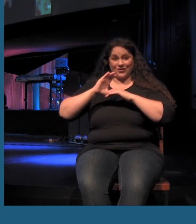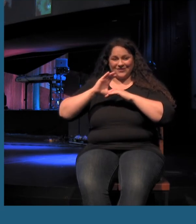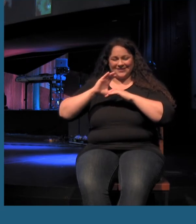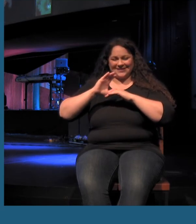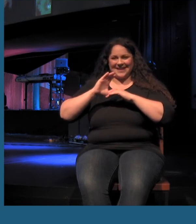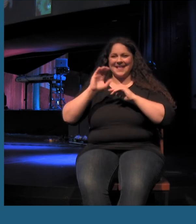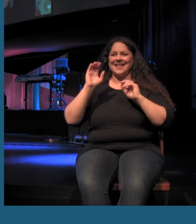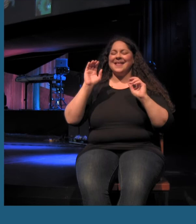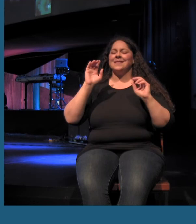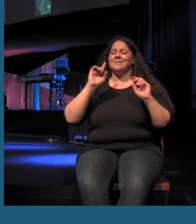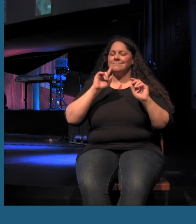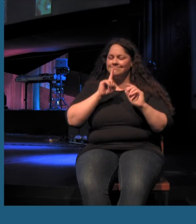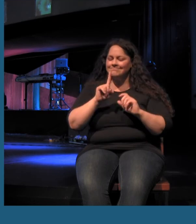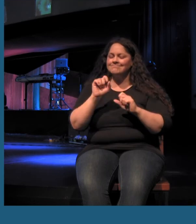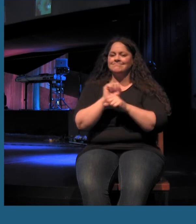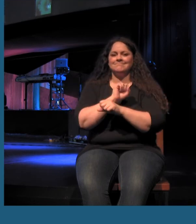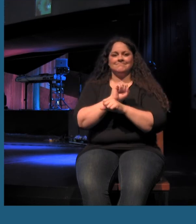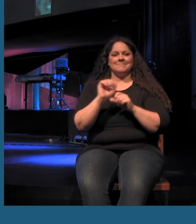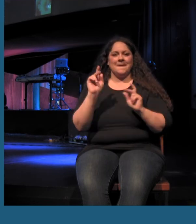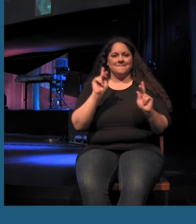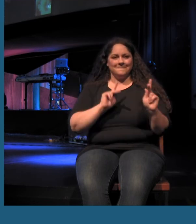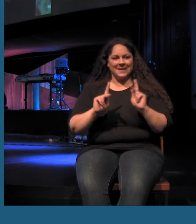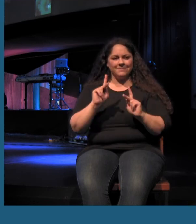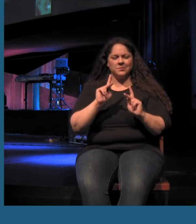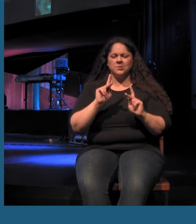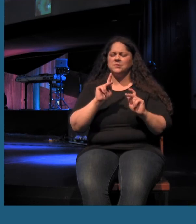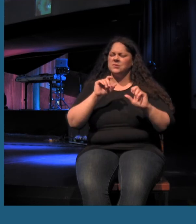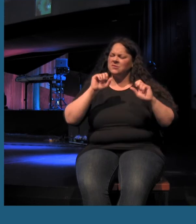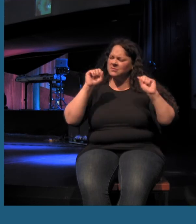people who are committed